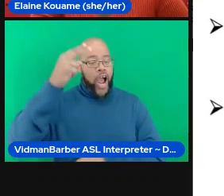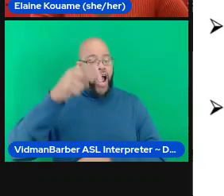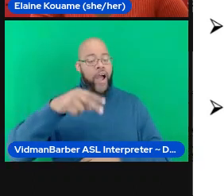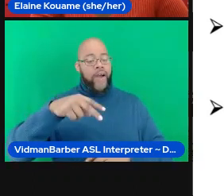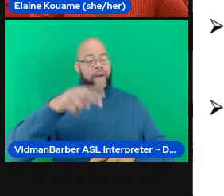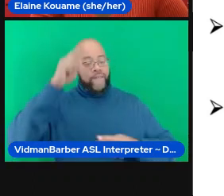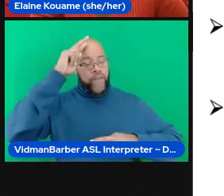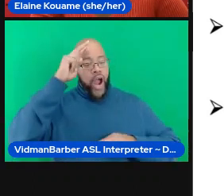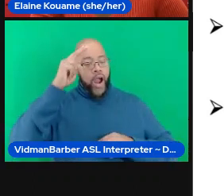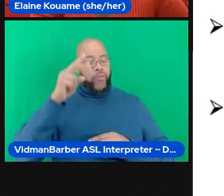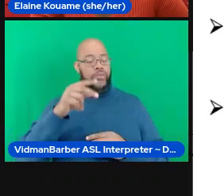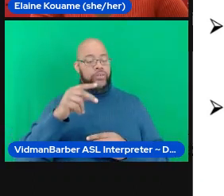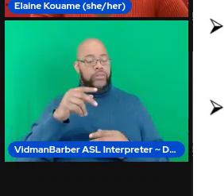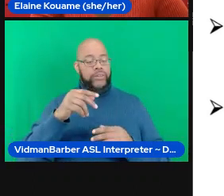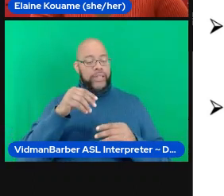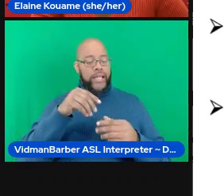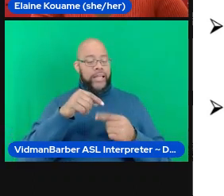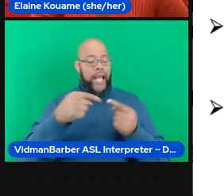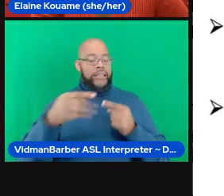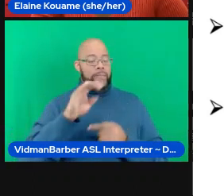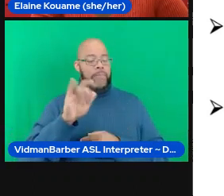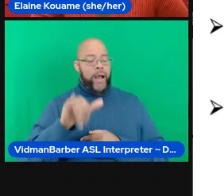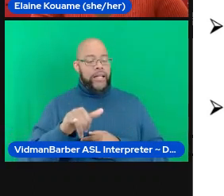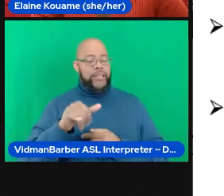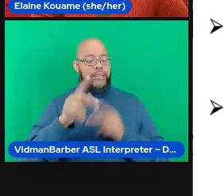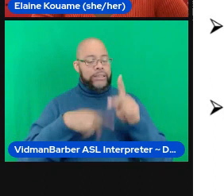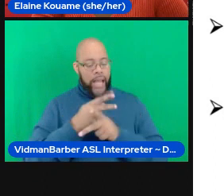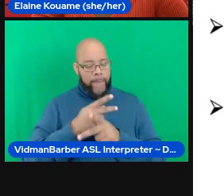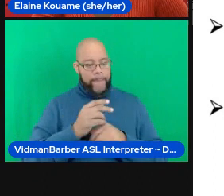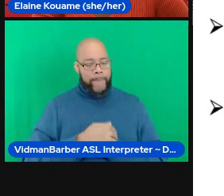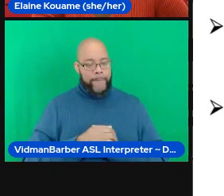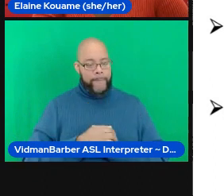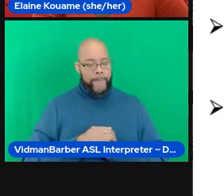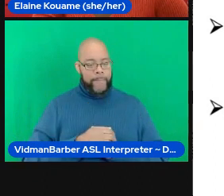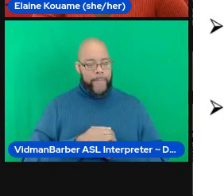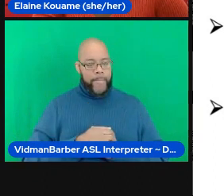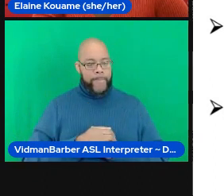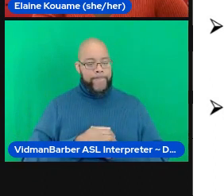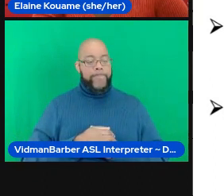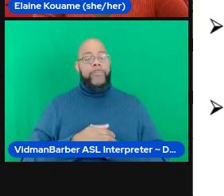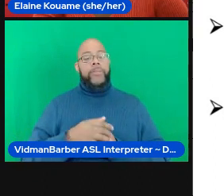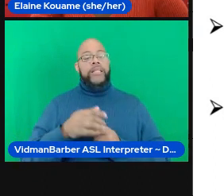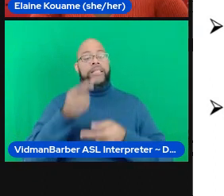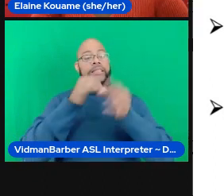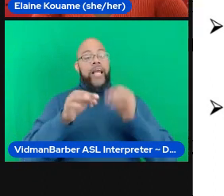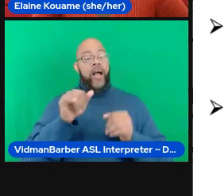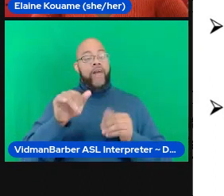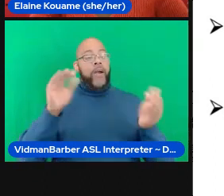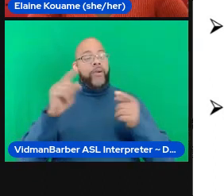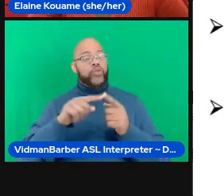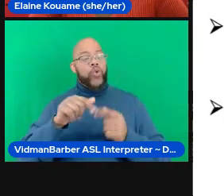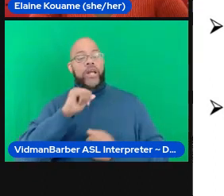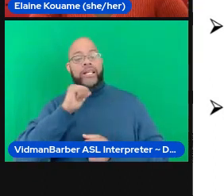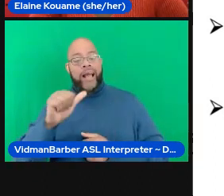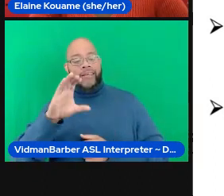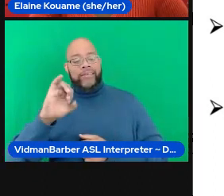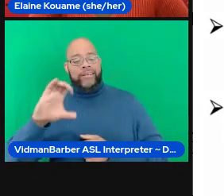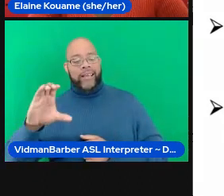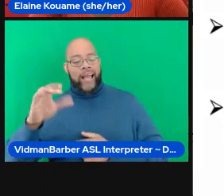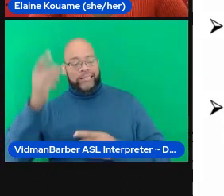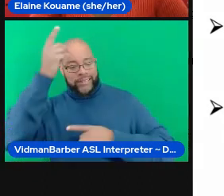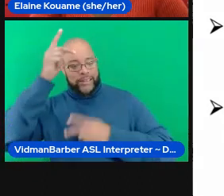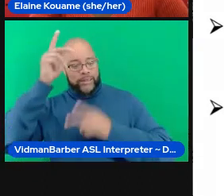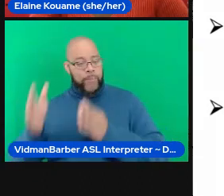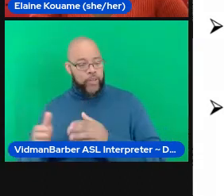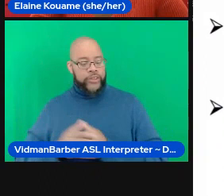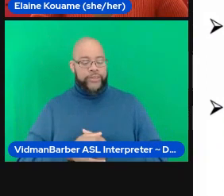load or viral antibody titer as opposed to non-celiac disease individual, suggesting that there's a correlation